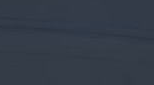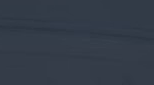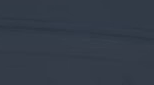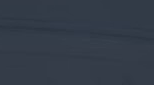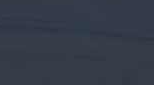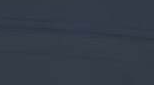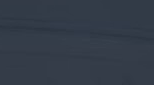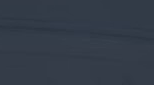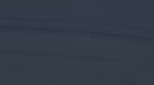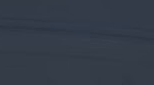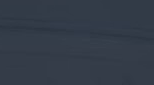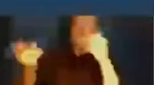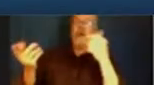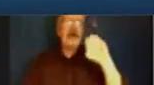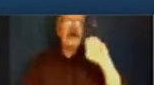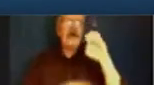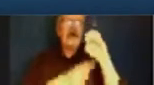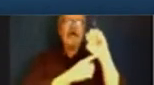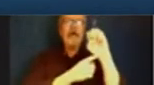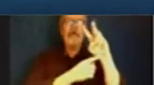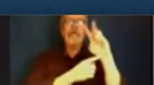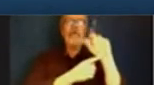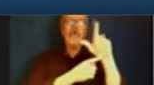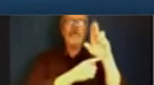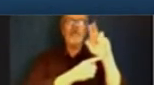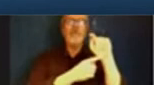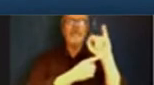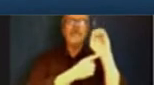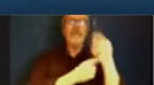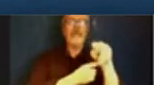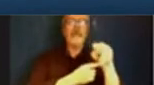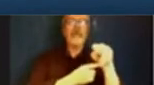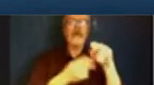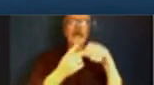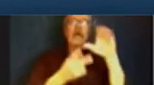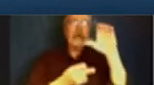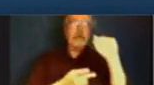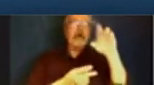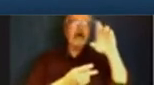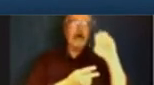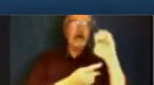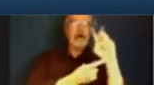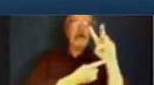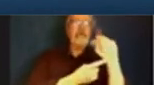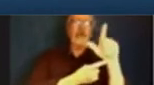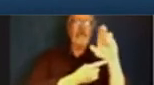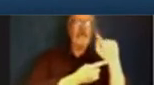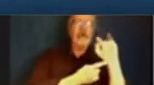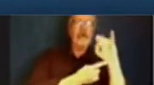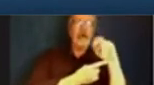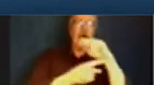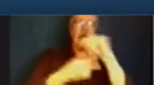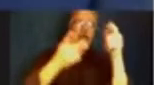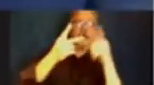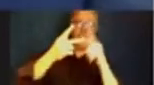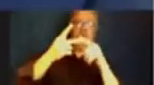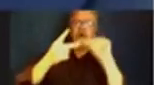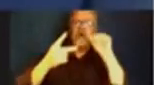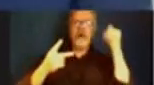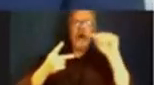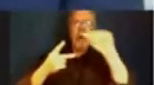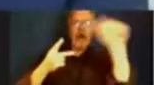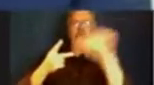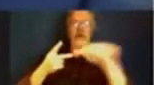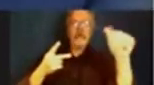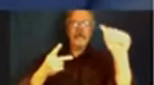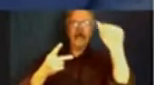to expand our testing infrastructure and create a web portal for families to use that will allow you to